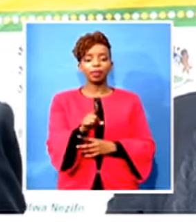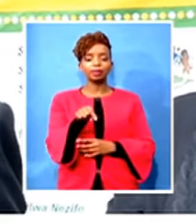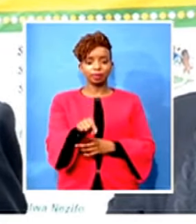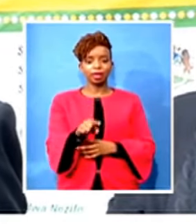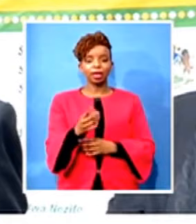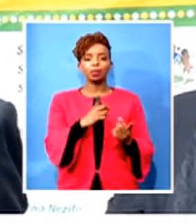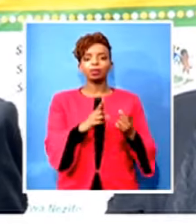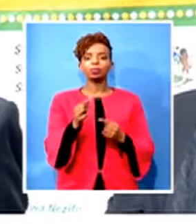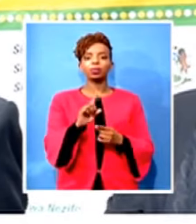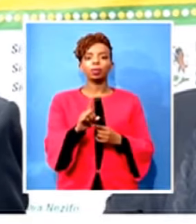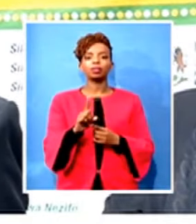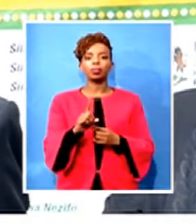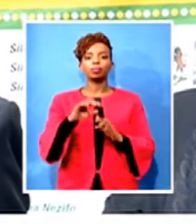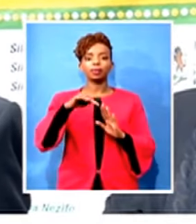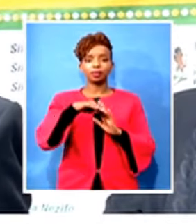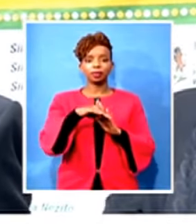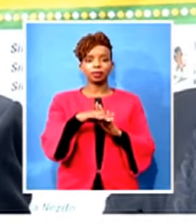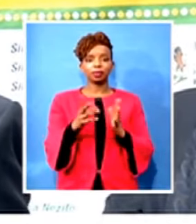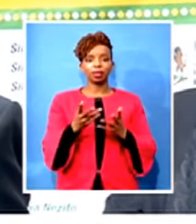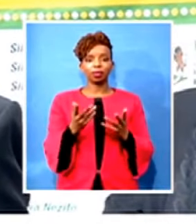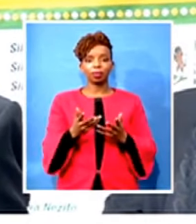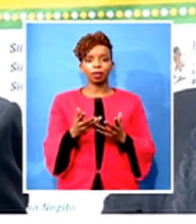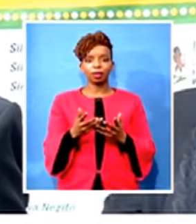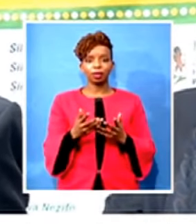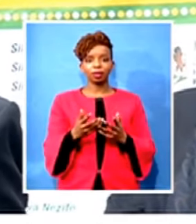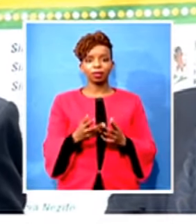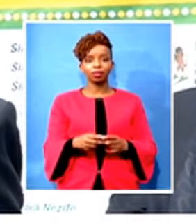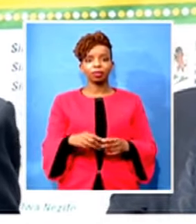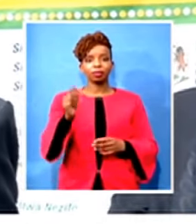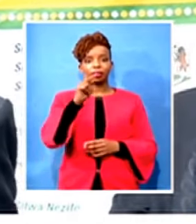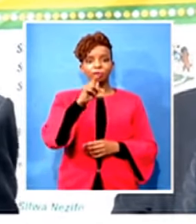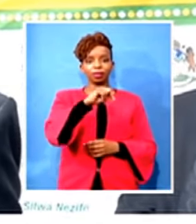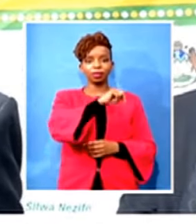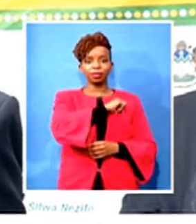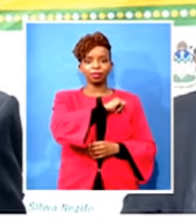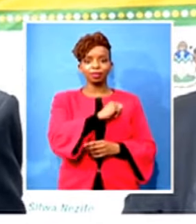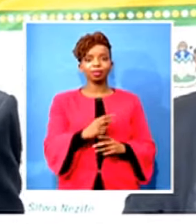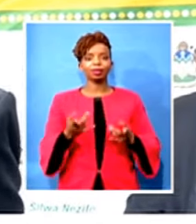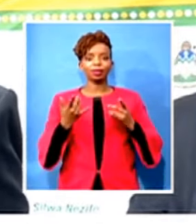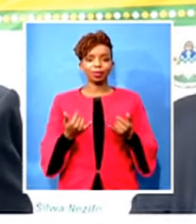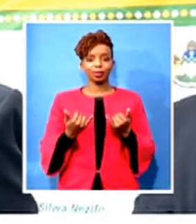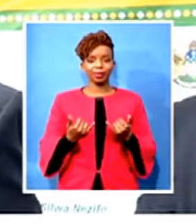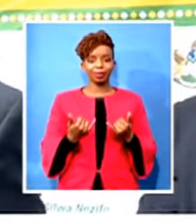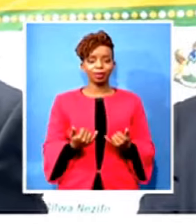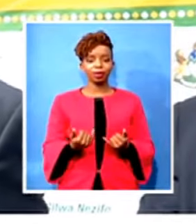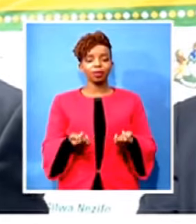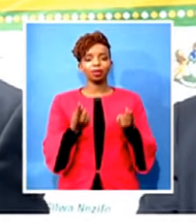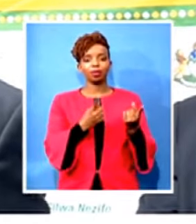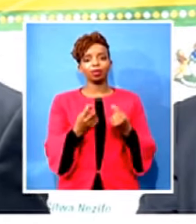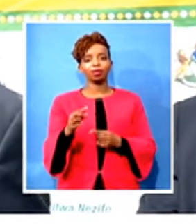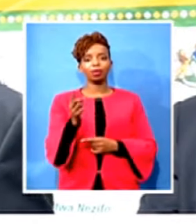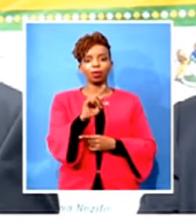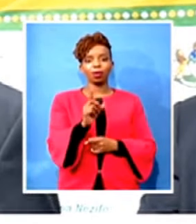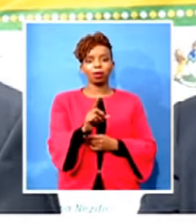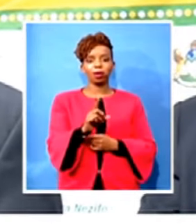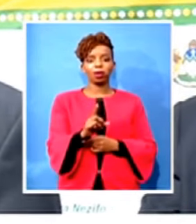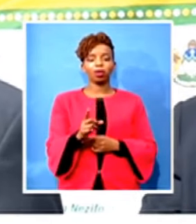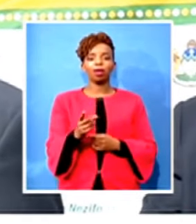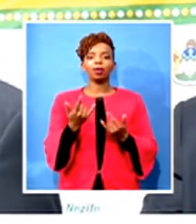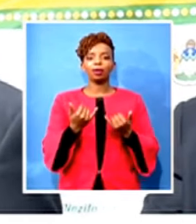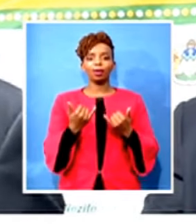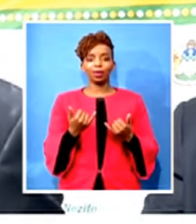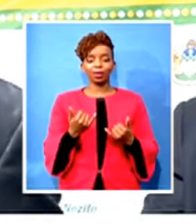the areas which are around the cities, and we believe therefore that it was important for us to